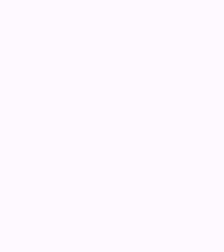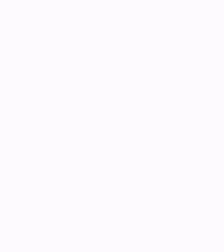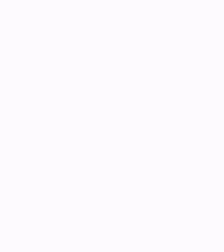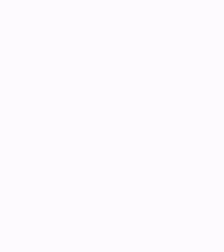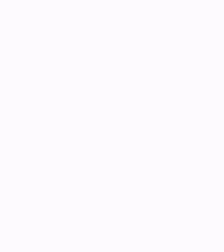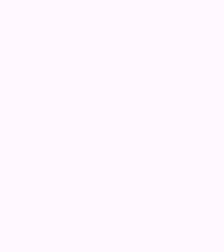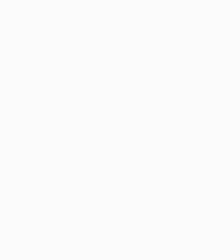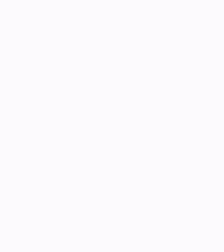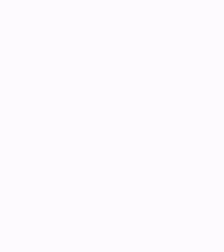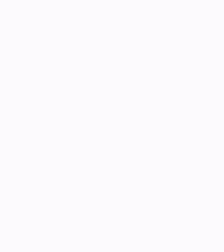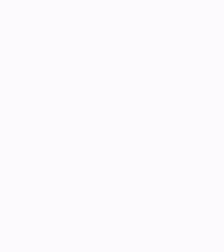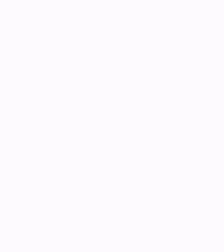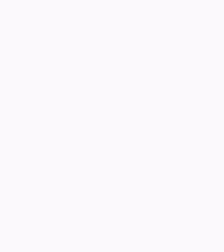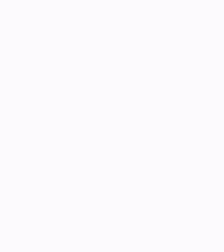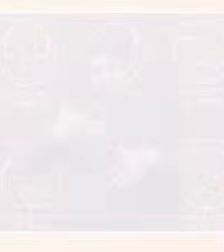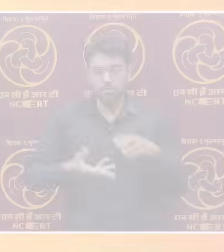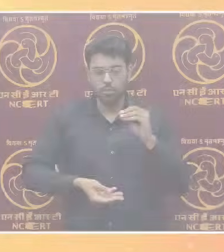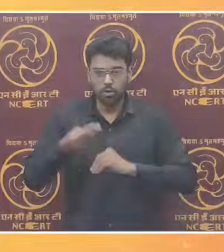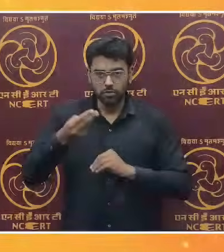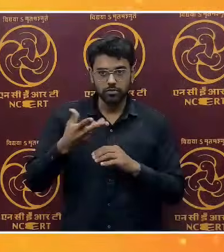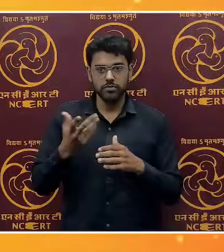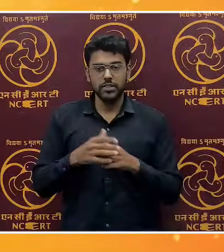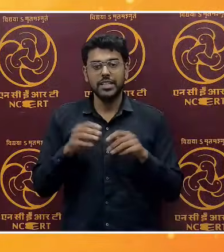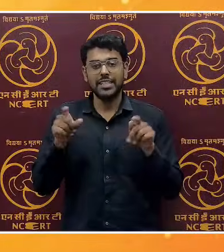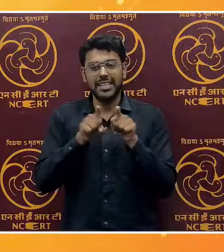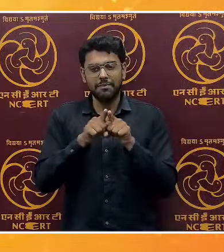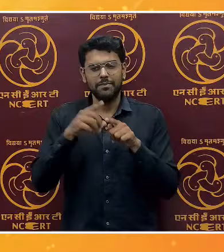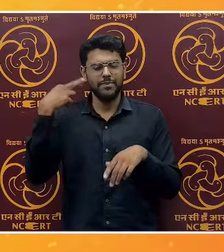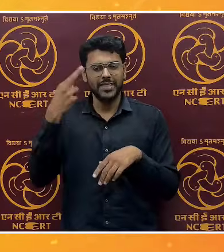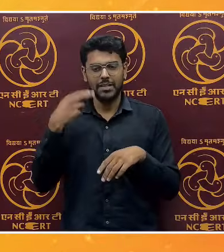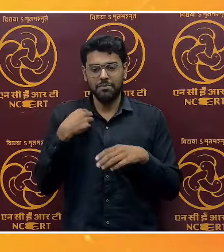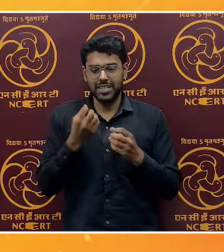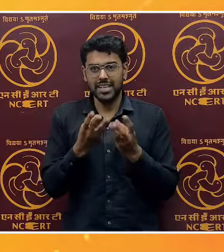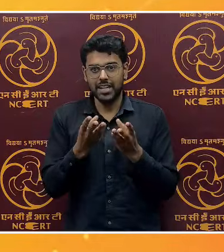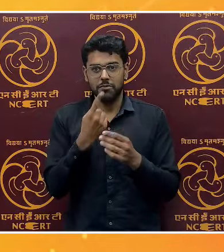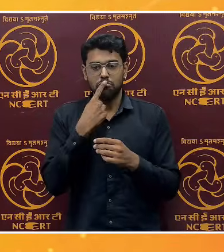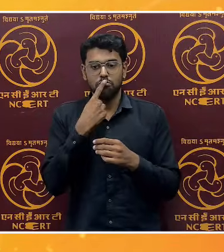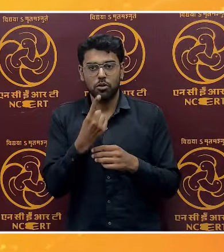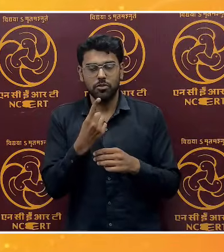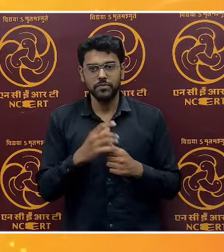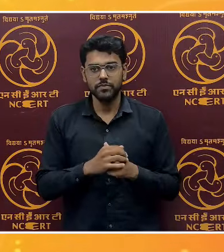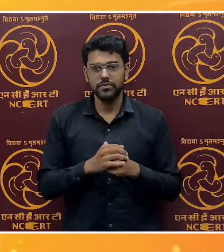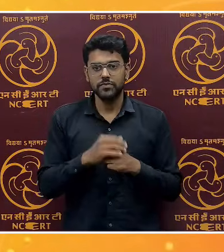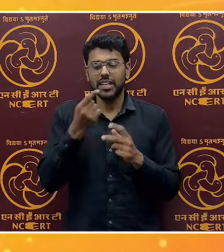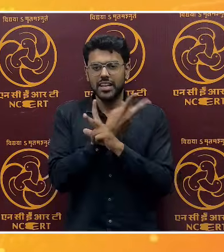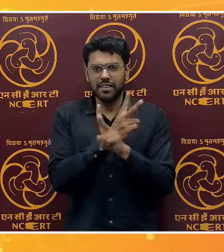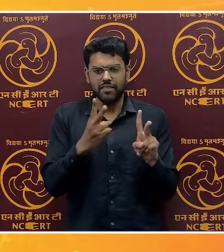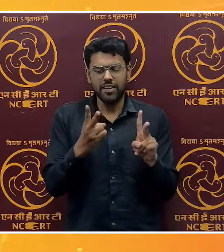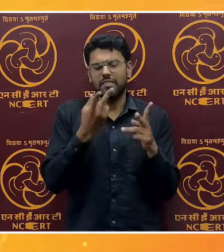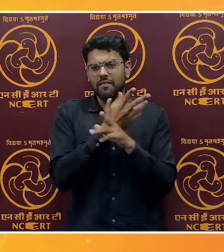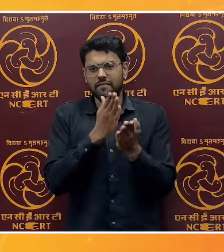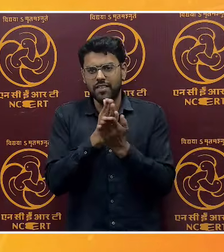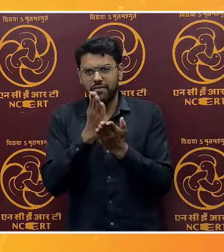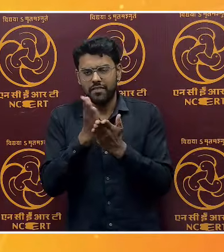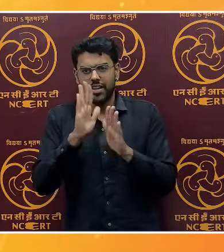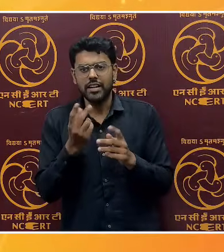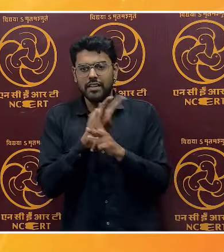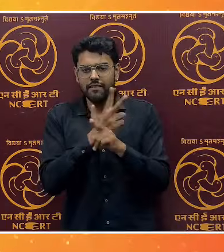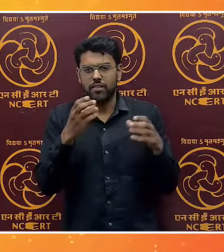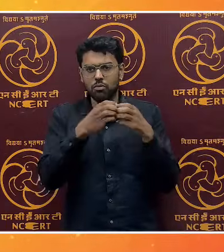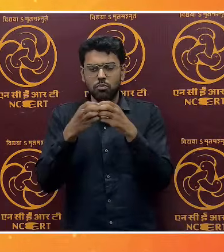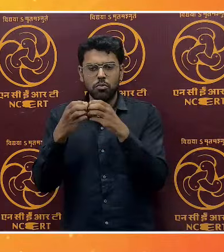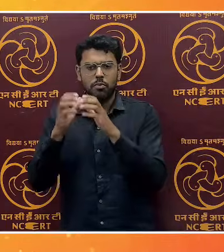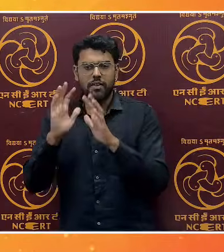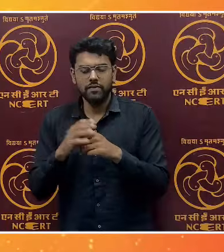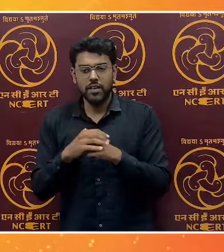going to be very expensive. That's why I have in the starting I have told you, like there are different formats, there are categories.